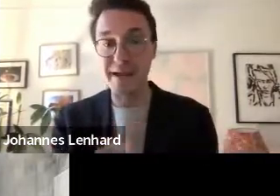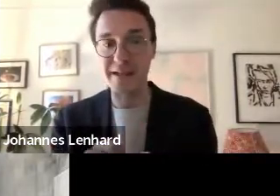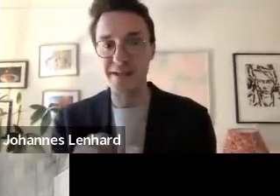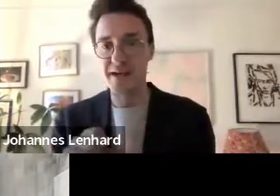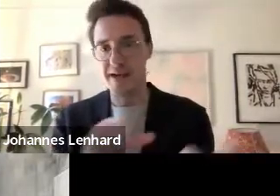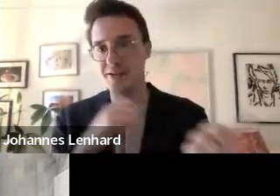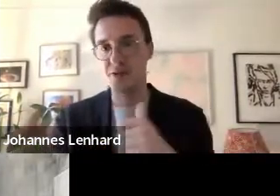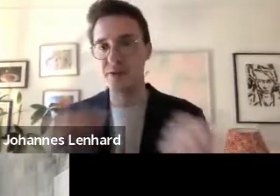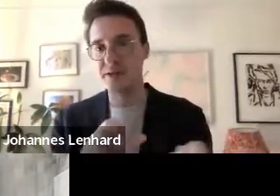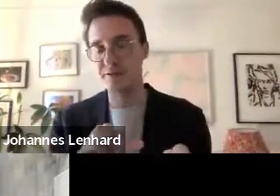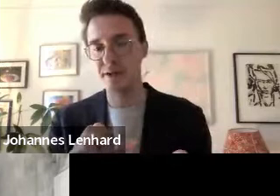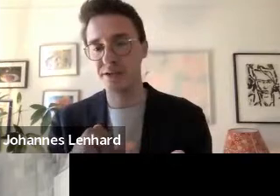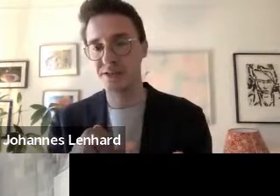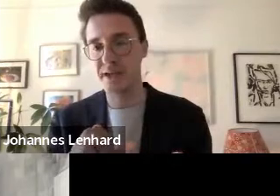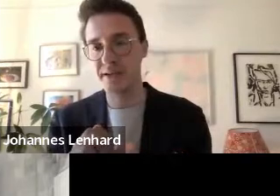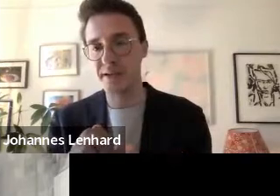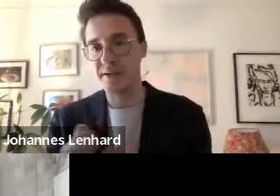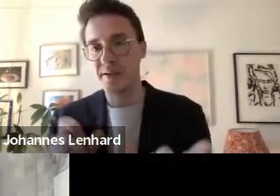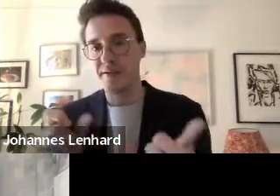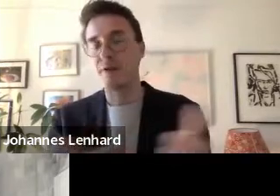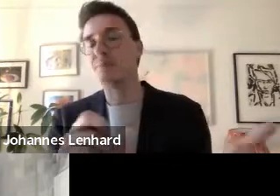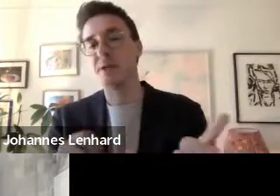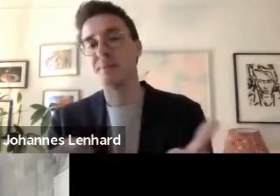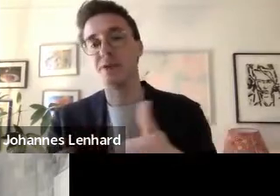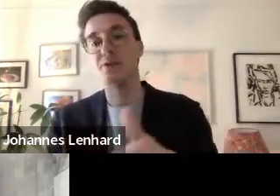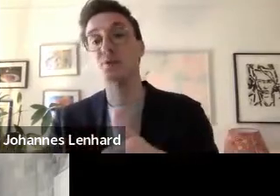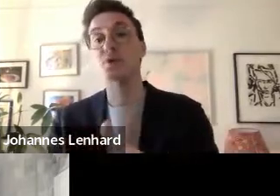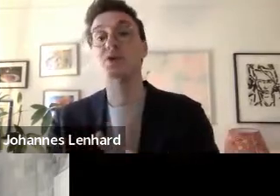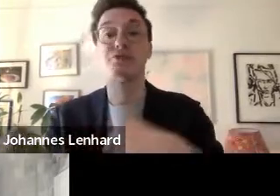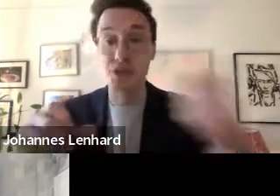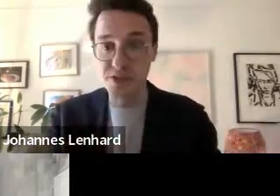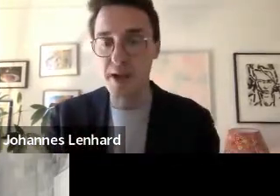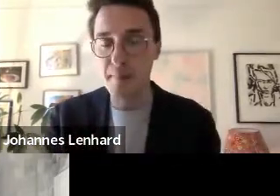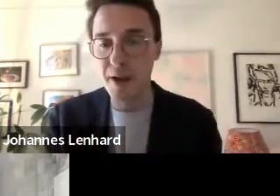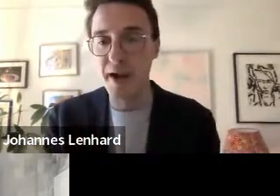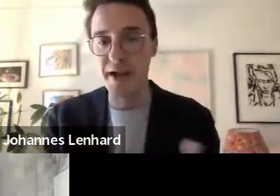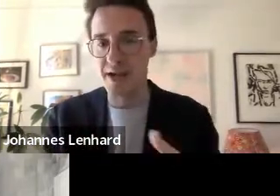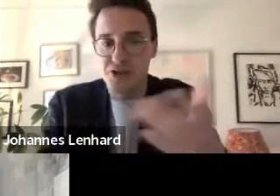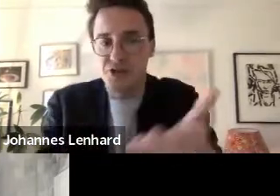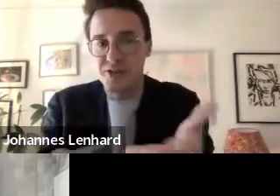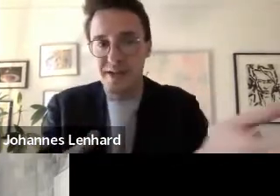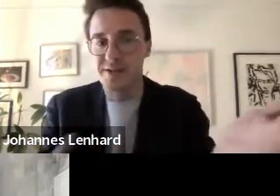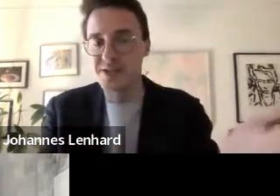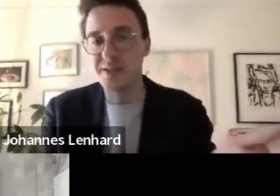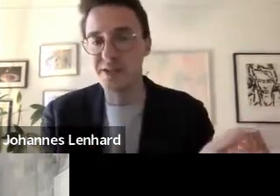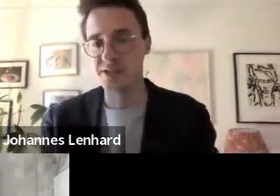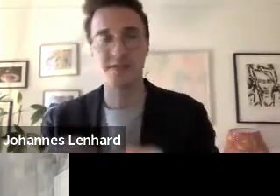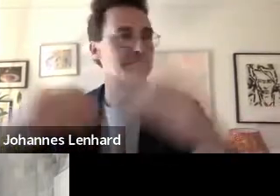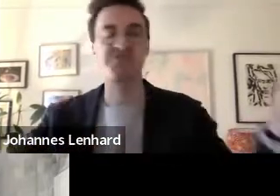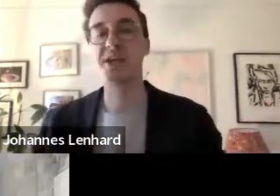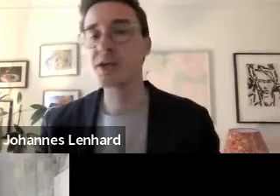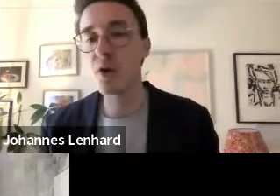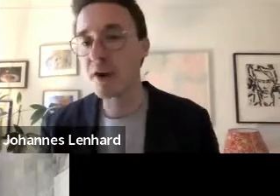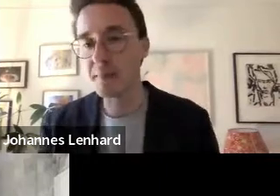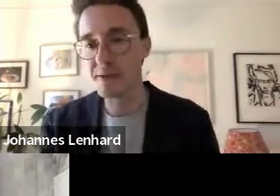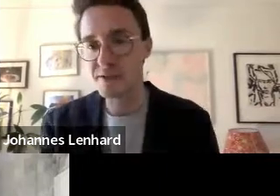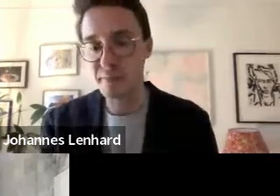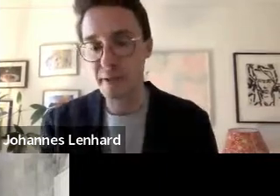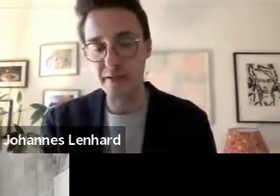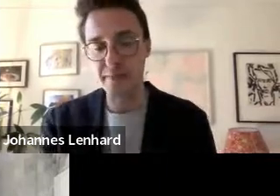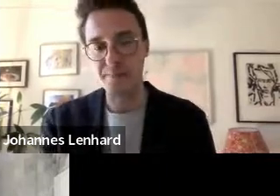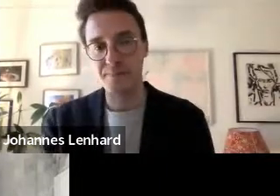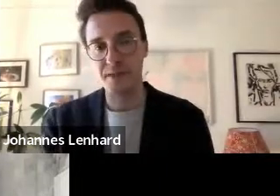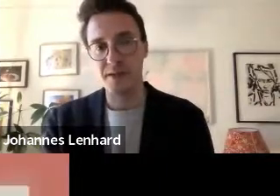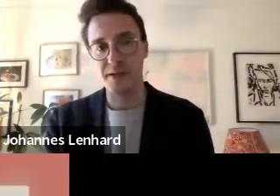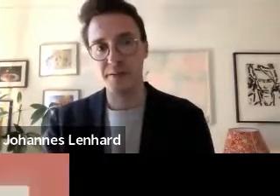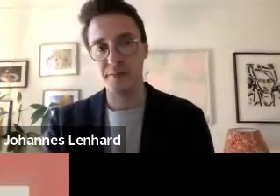piece of metal here, I had a totally different understanding from somebody who would have just come by and just had seen this securing piece of